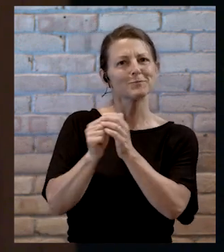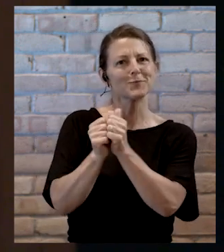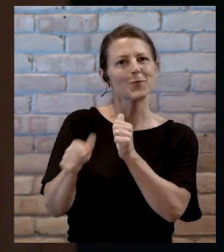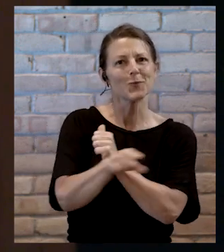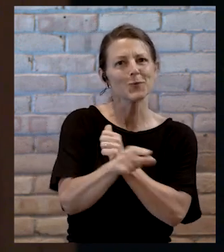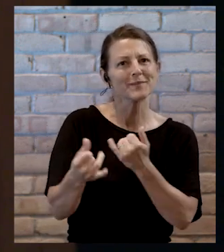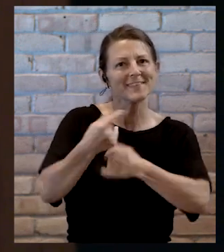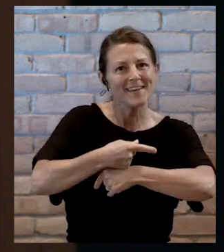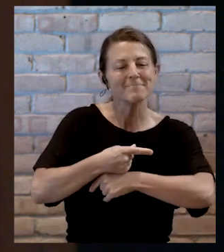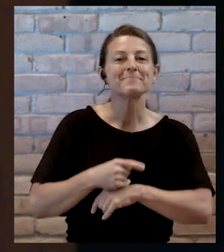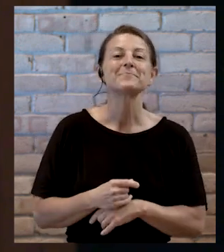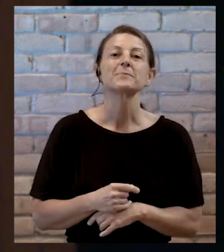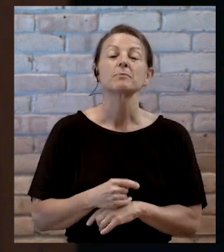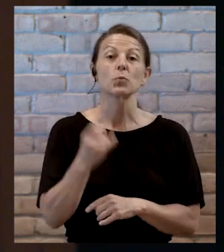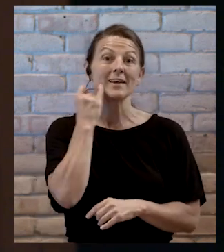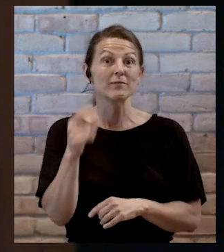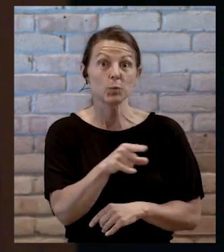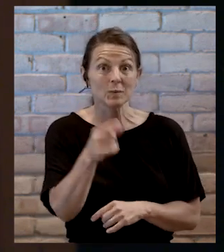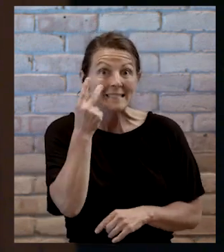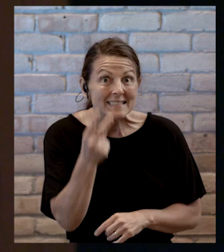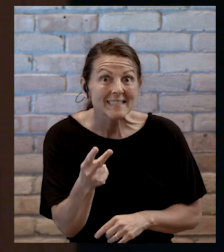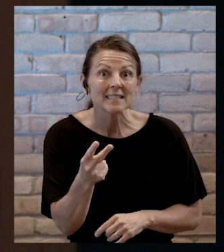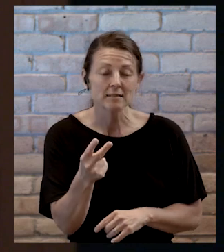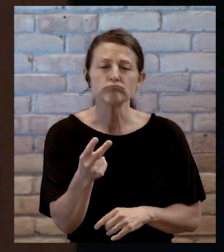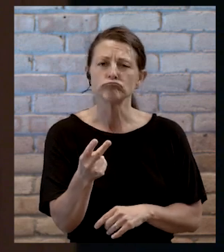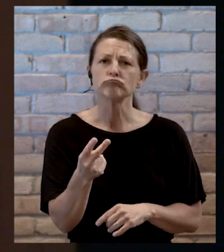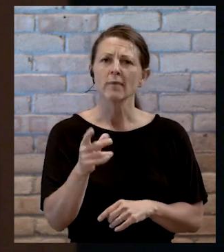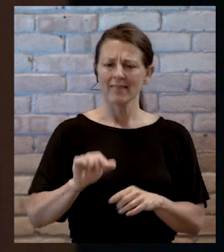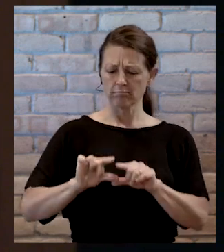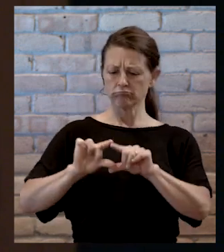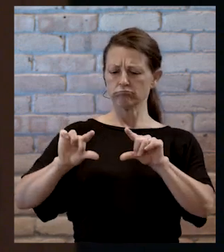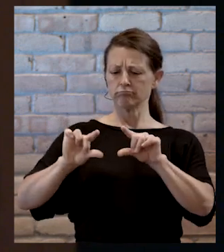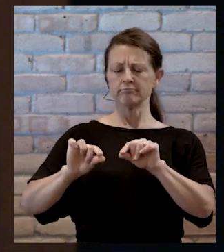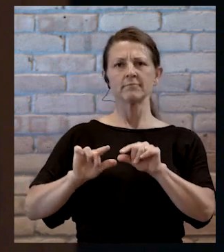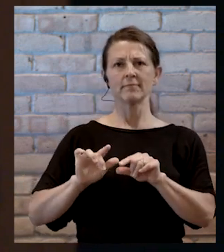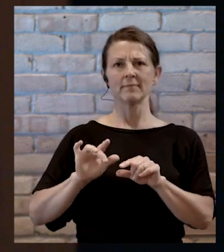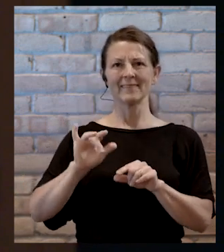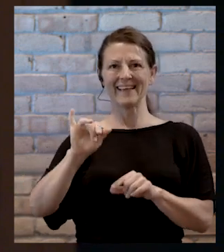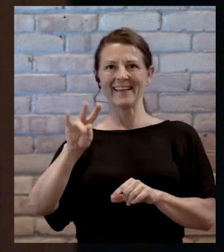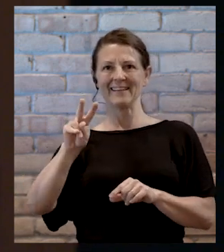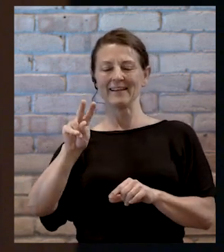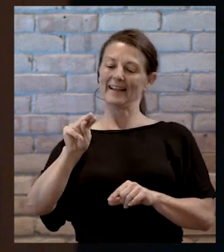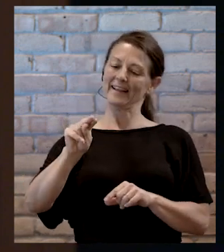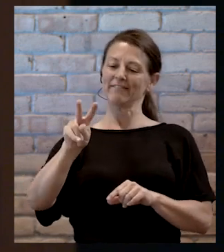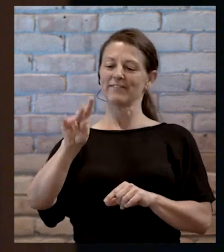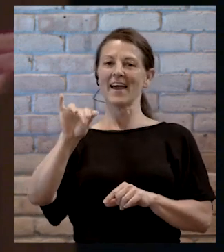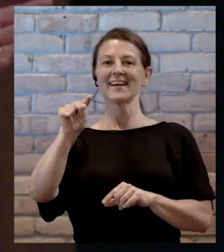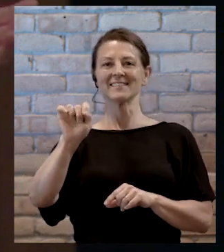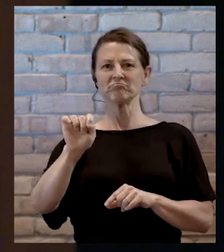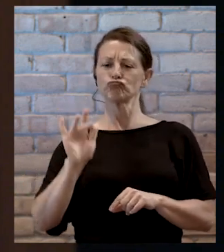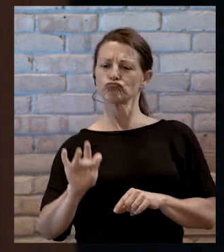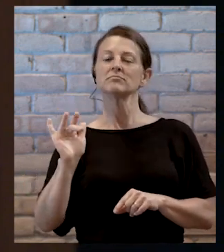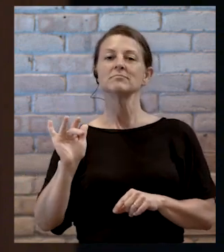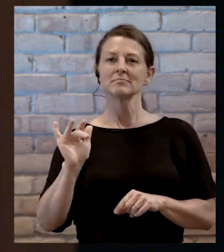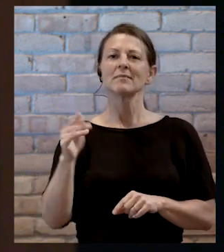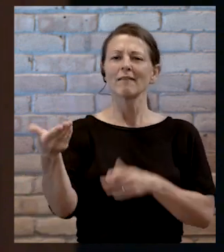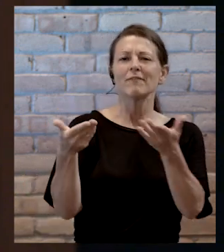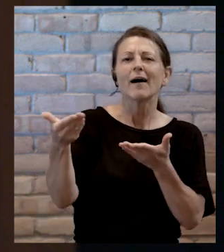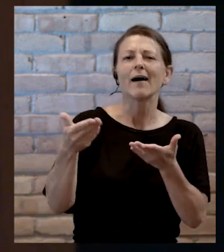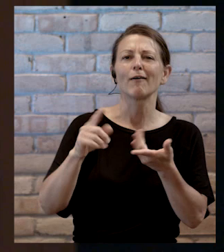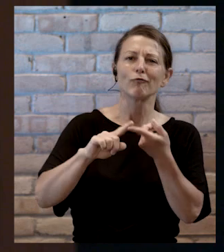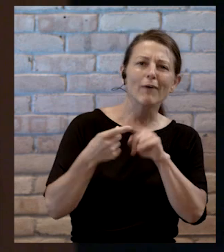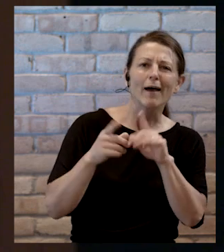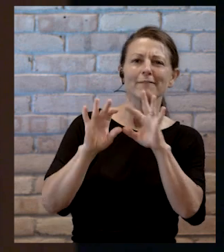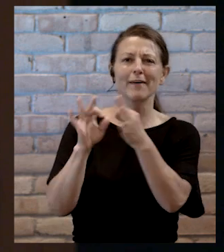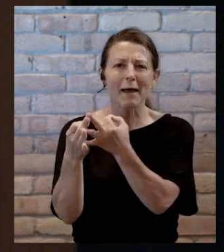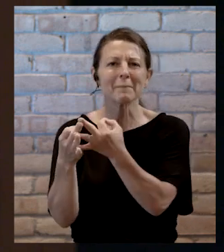today. So if you see that, just punch that invite button and invite a friend or some family members to join